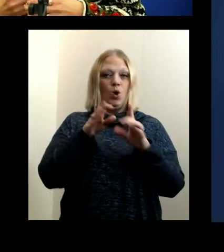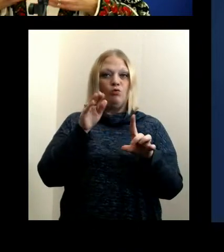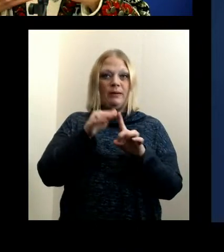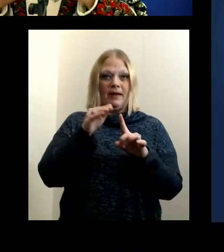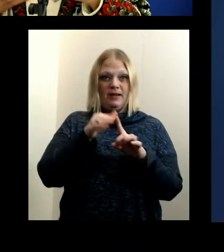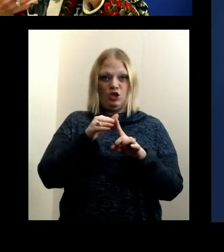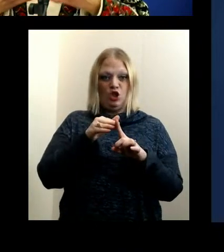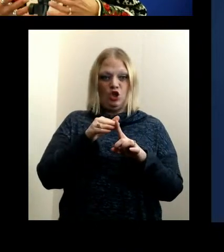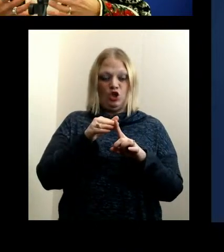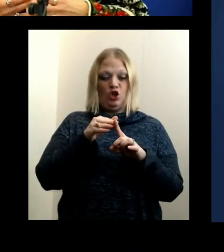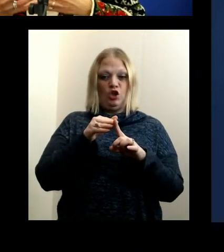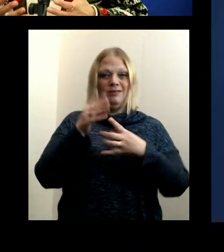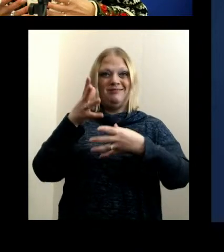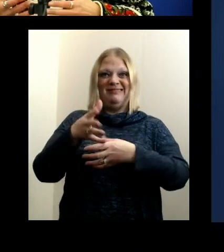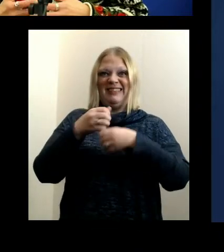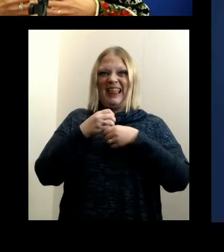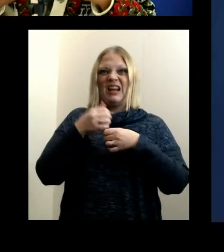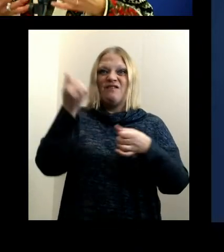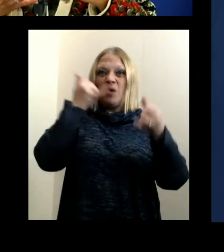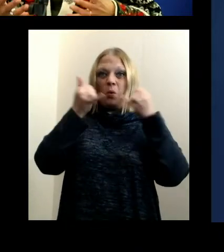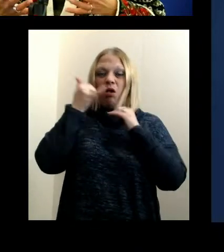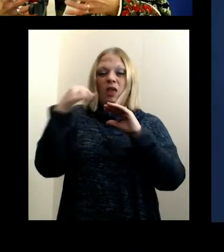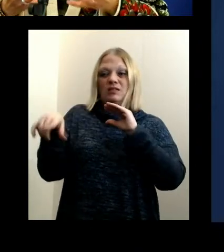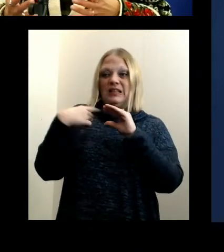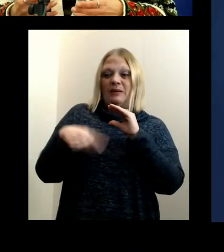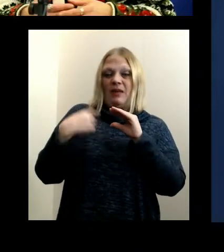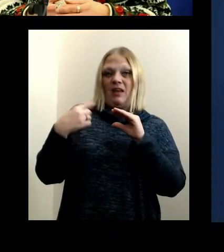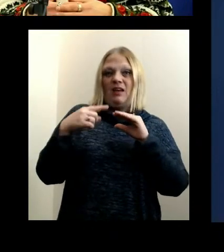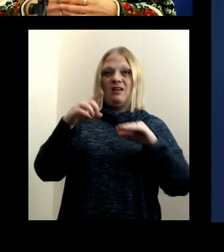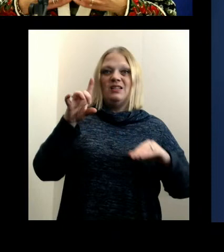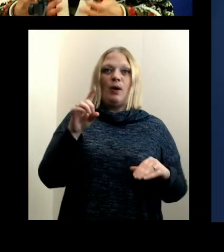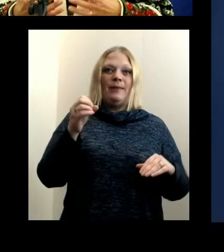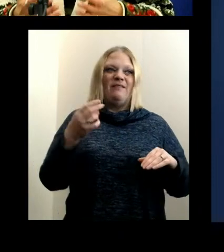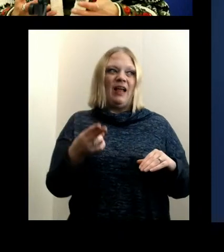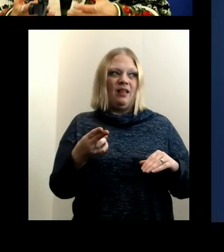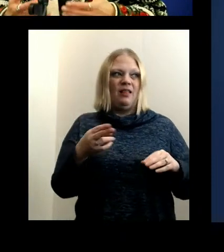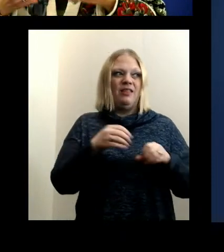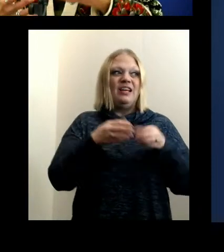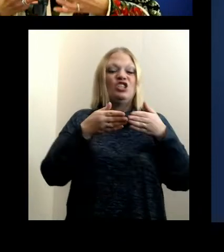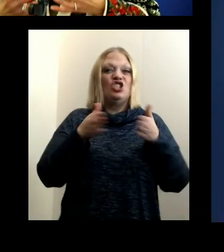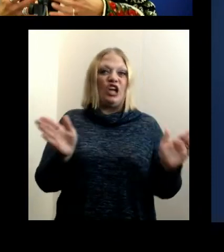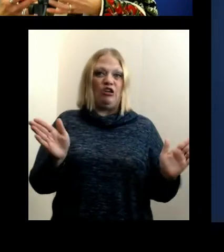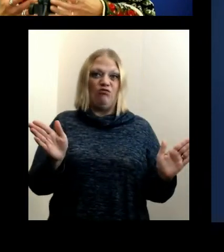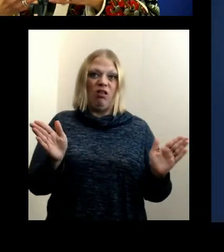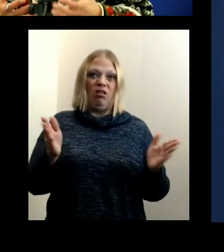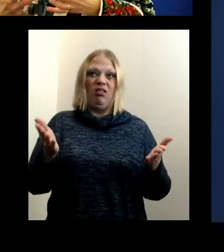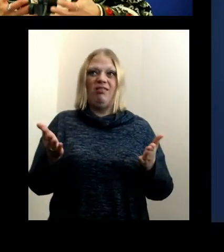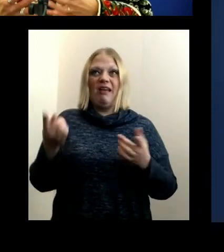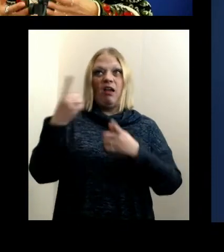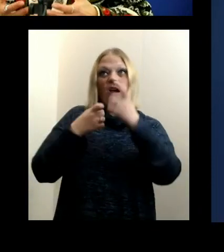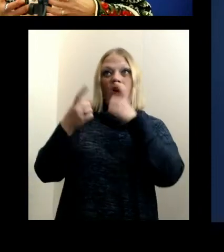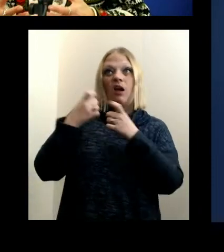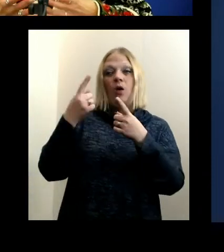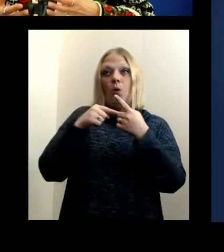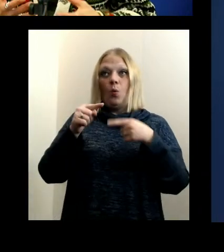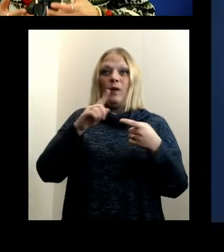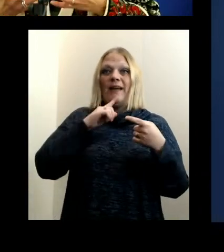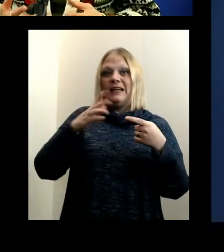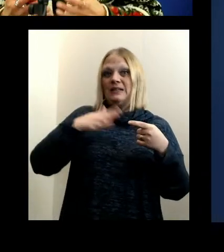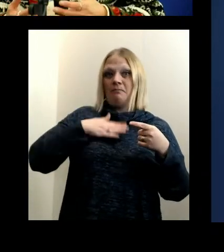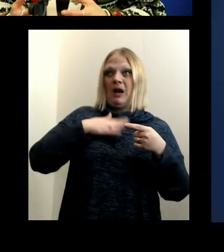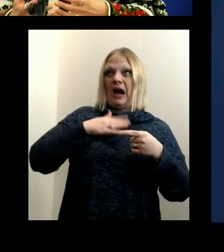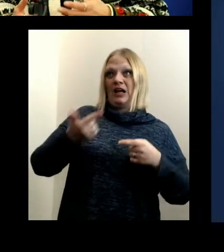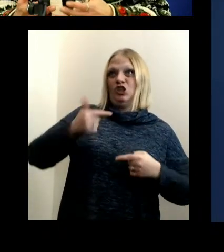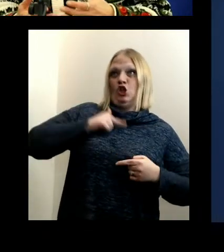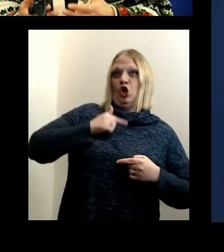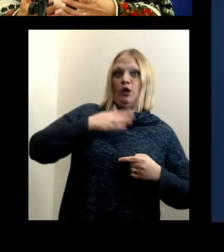a lot of calls and emails, and the health department in general, people asking, when will my category be up?